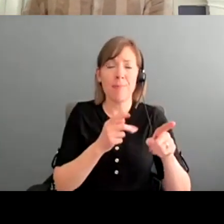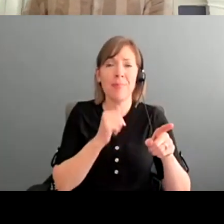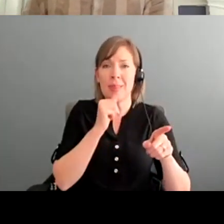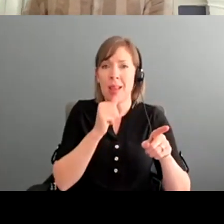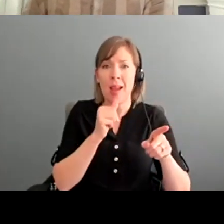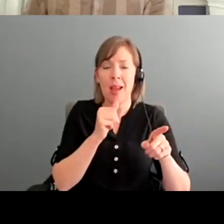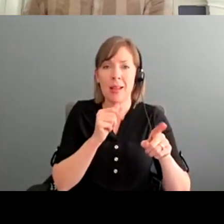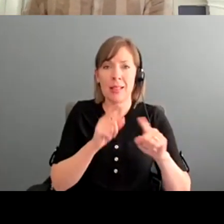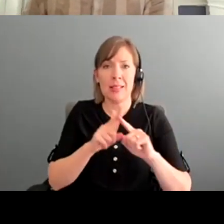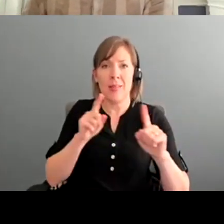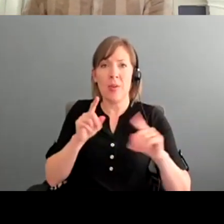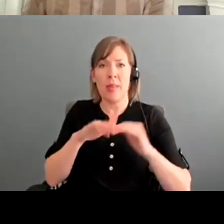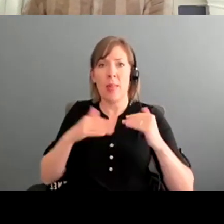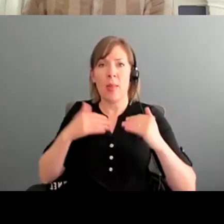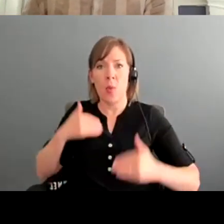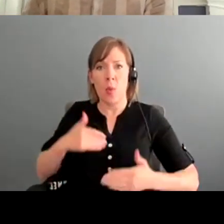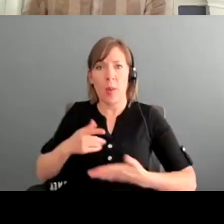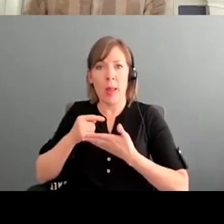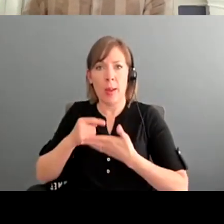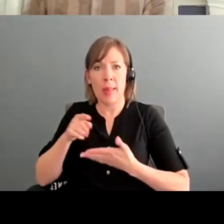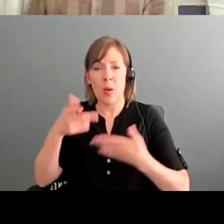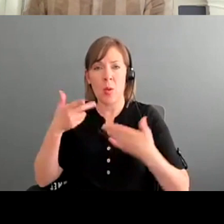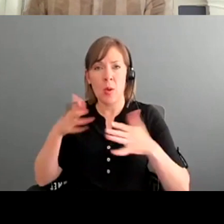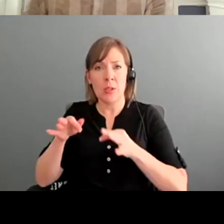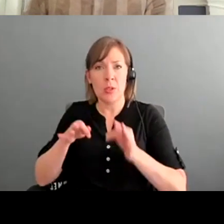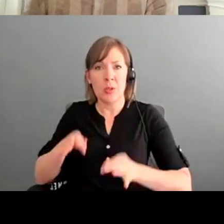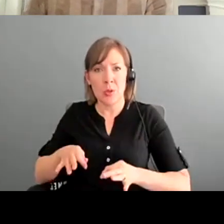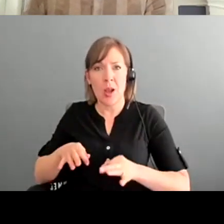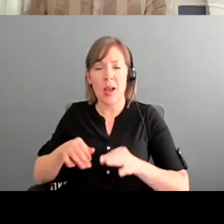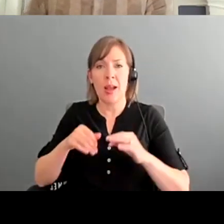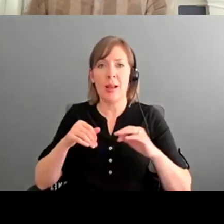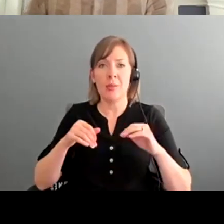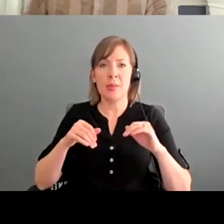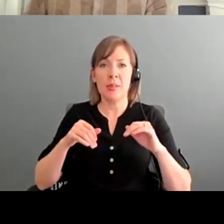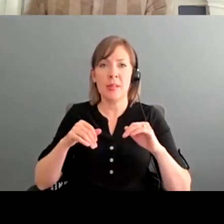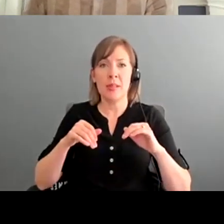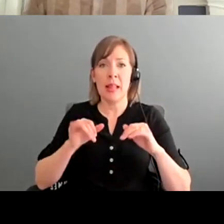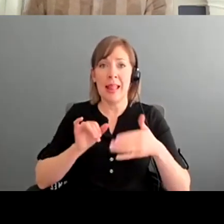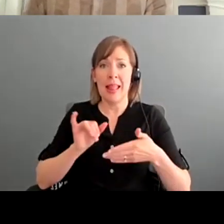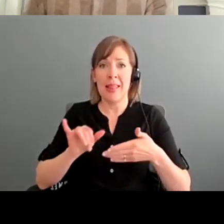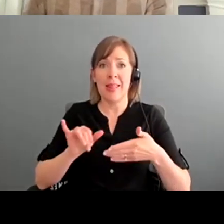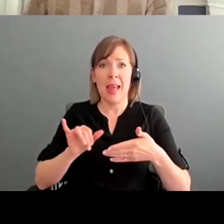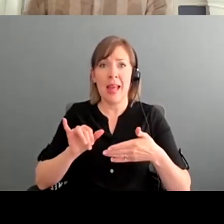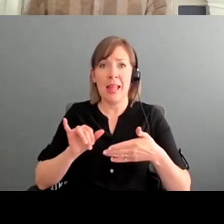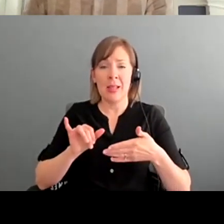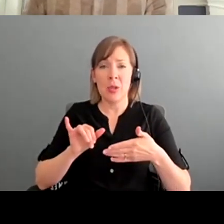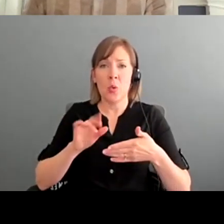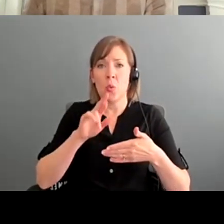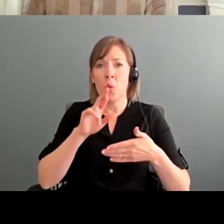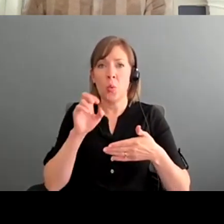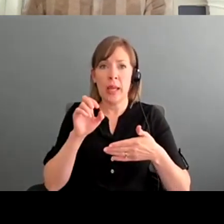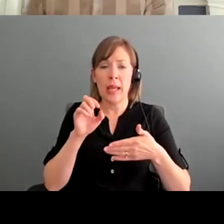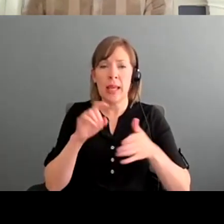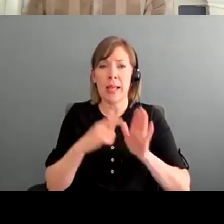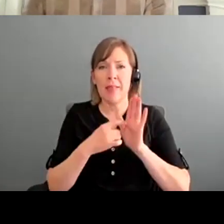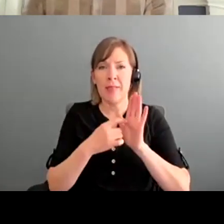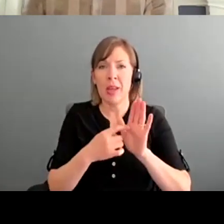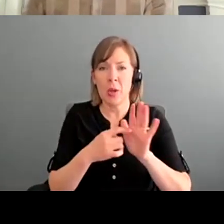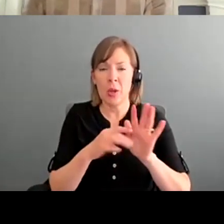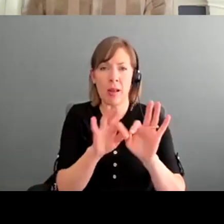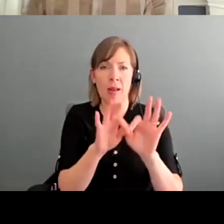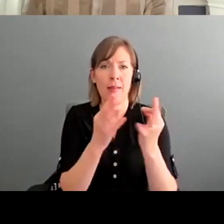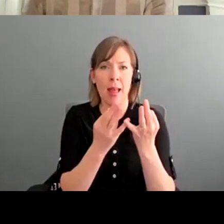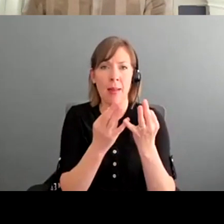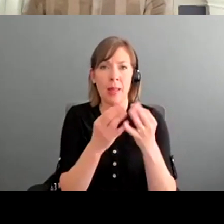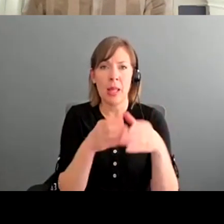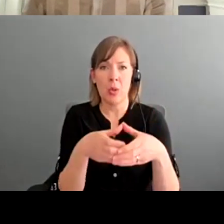unlike the moral therapy that was described, that just reconfigured a kind of family